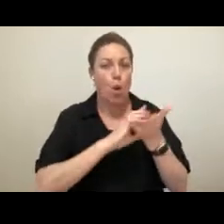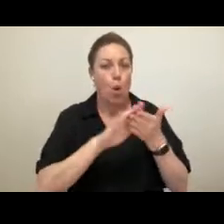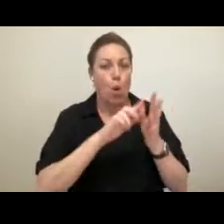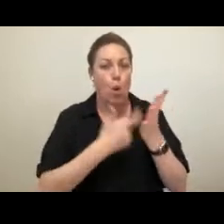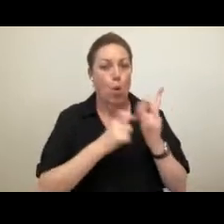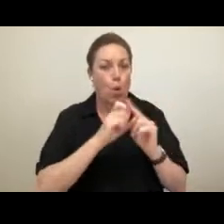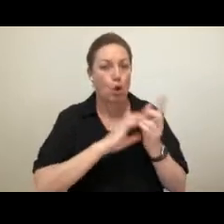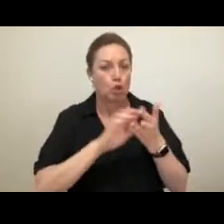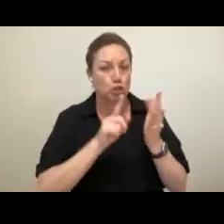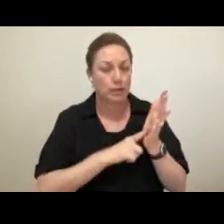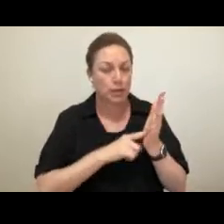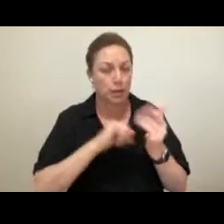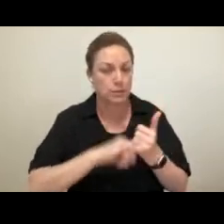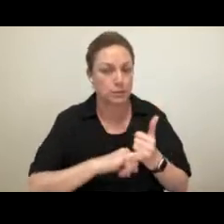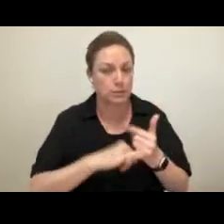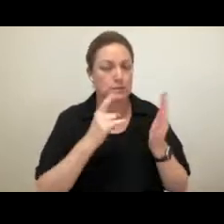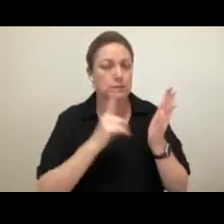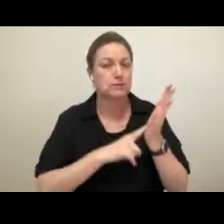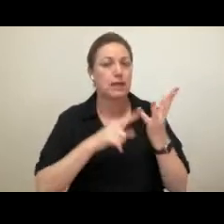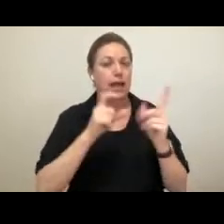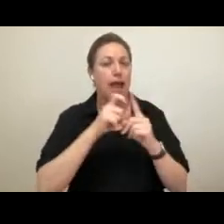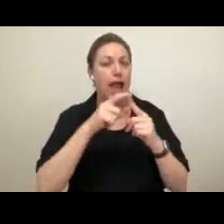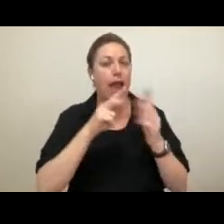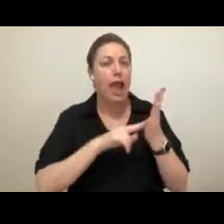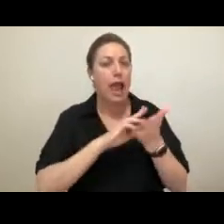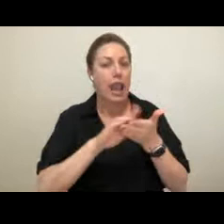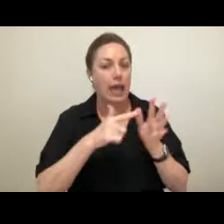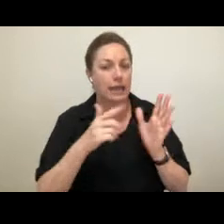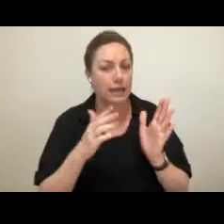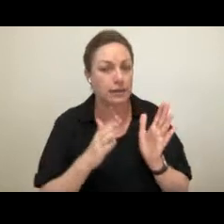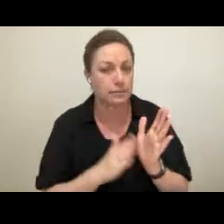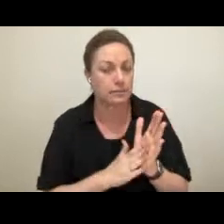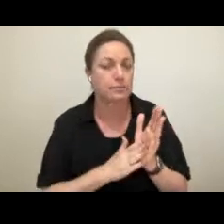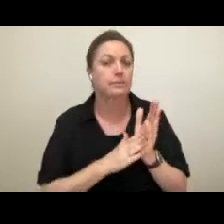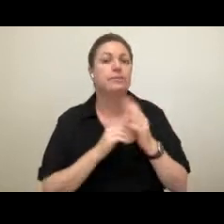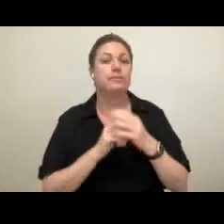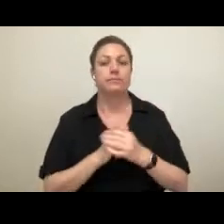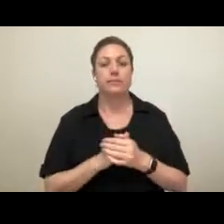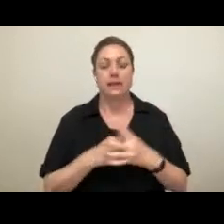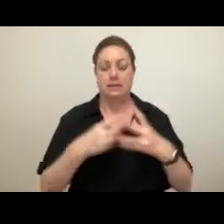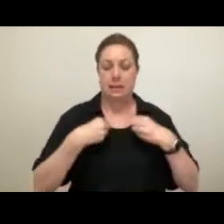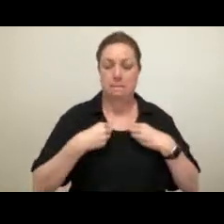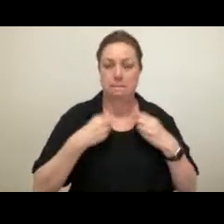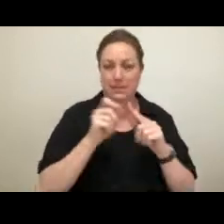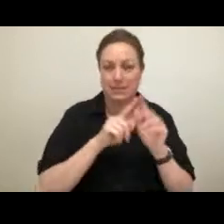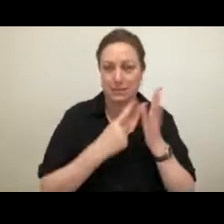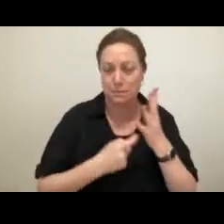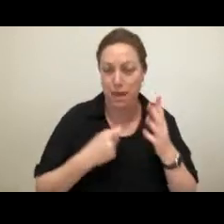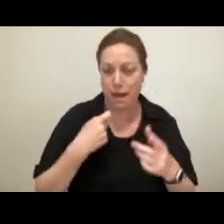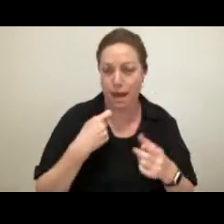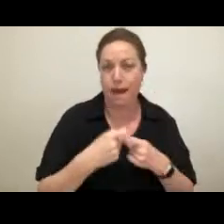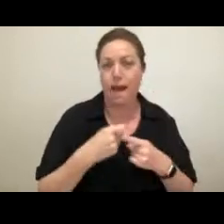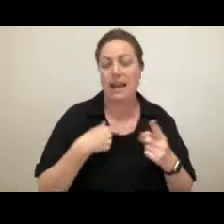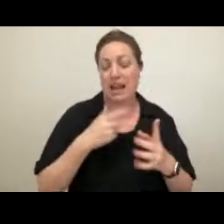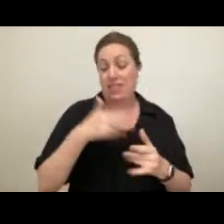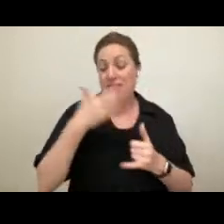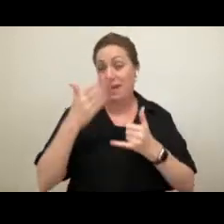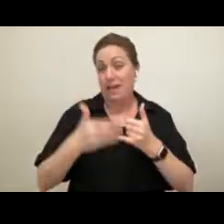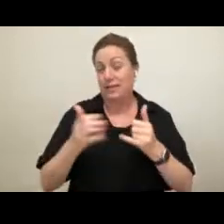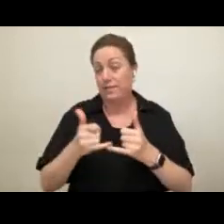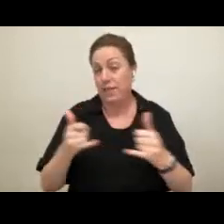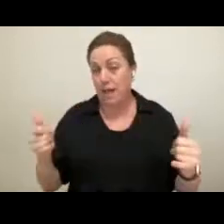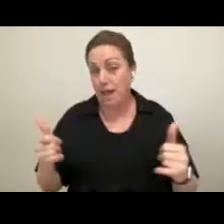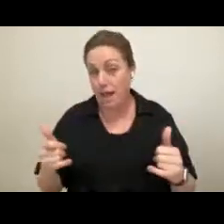station, and a station at the business park, and another station at the end of the line for now at the